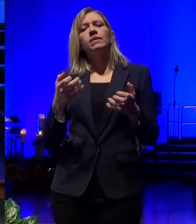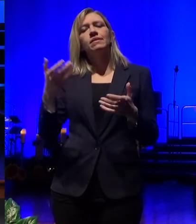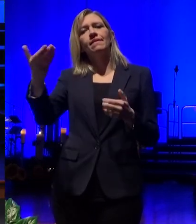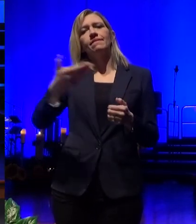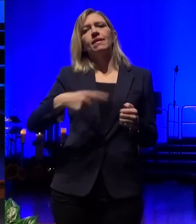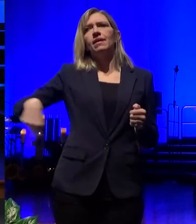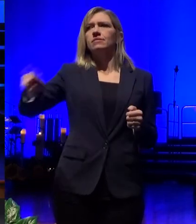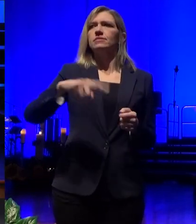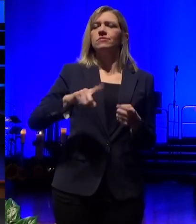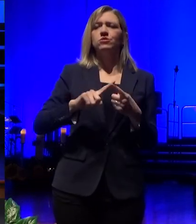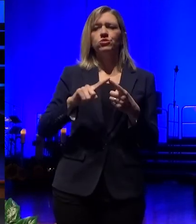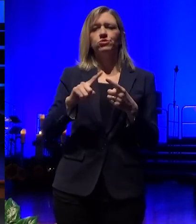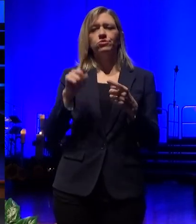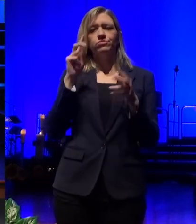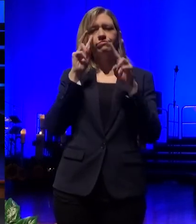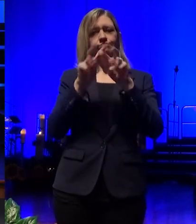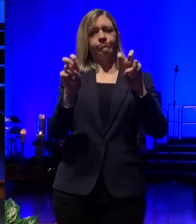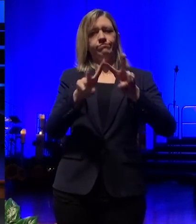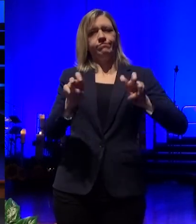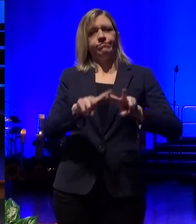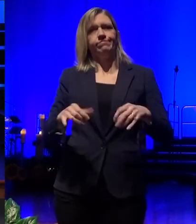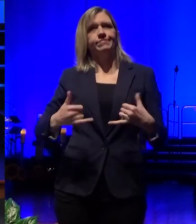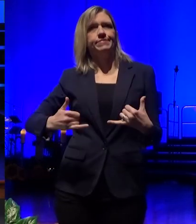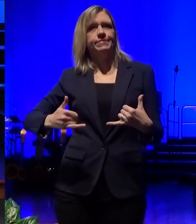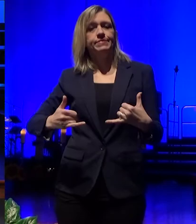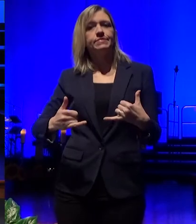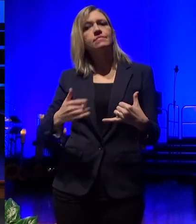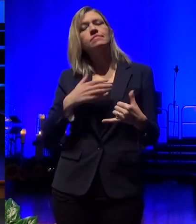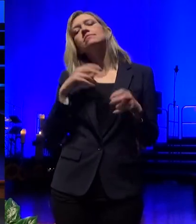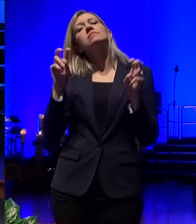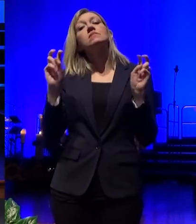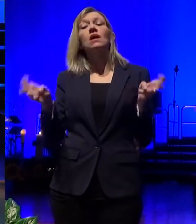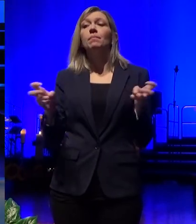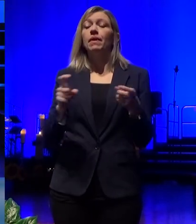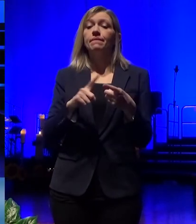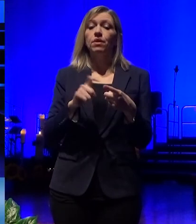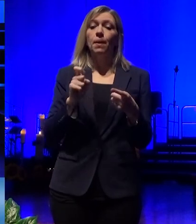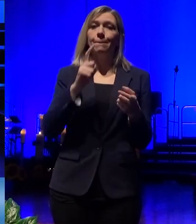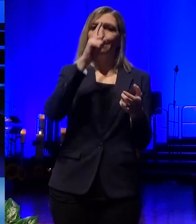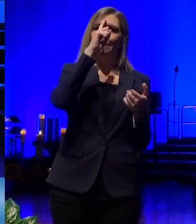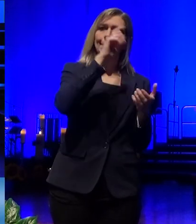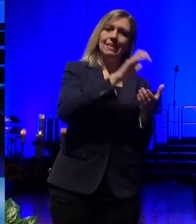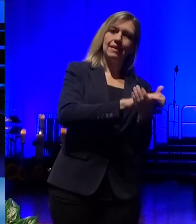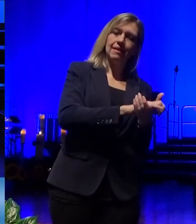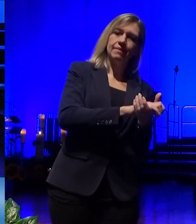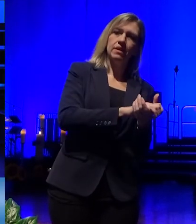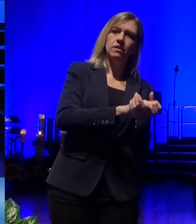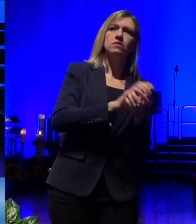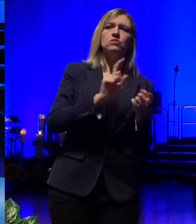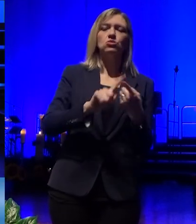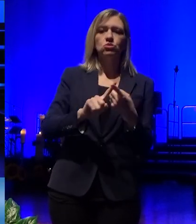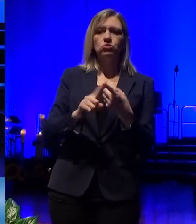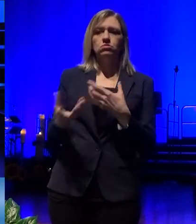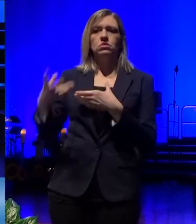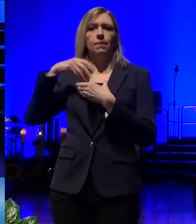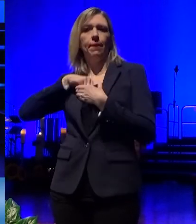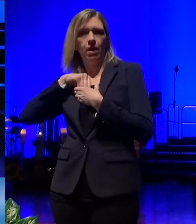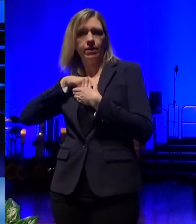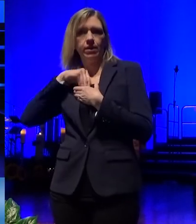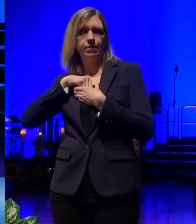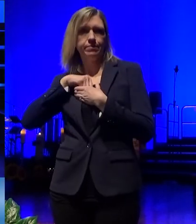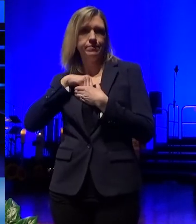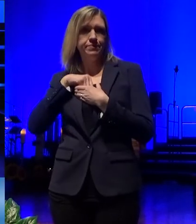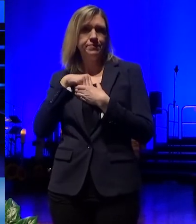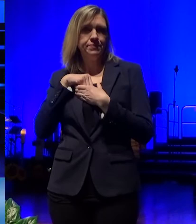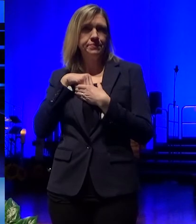to explore today. My topic is from believing to embodying. And it's born